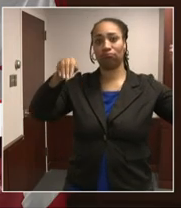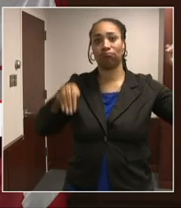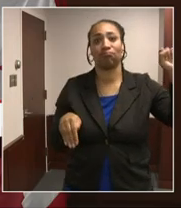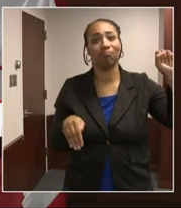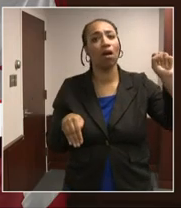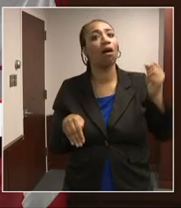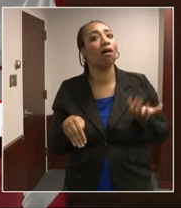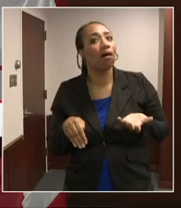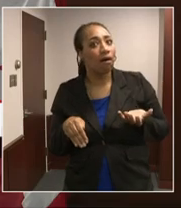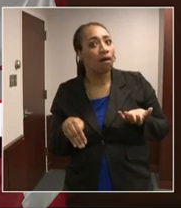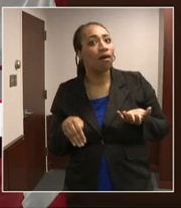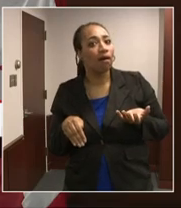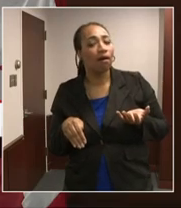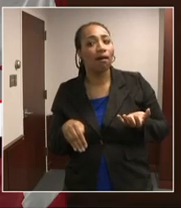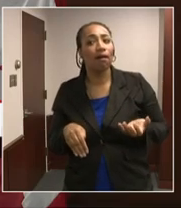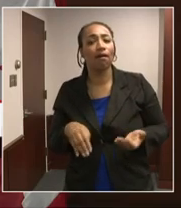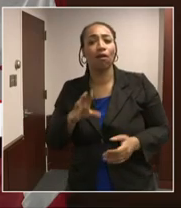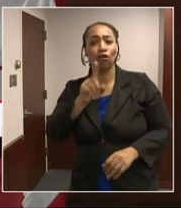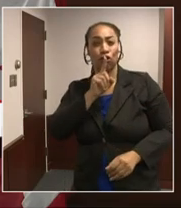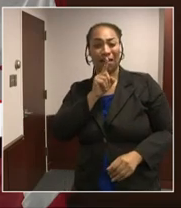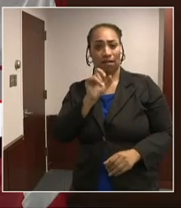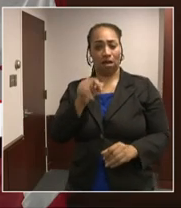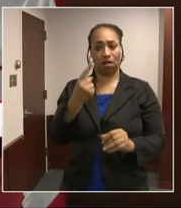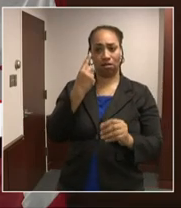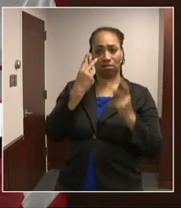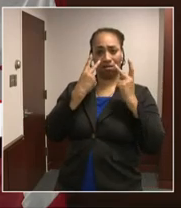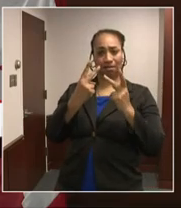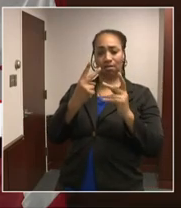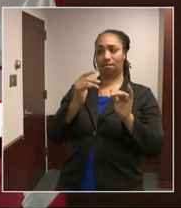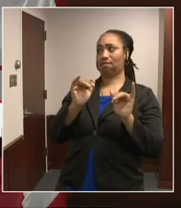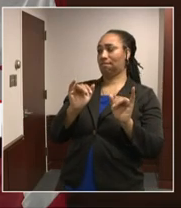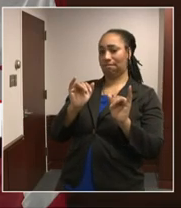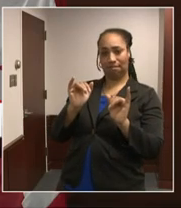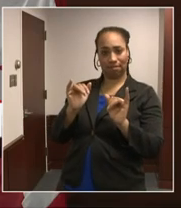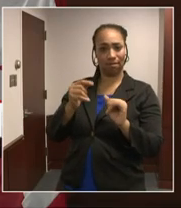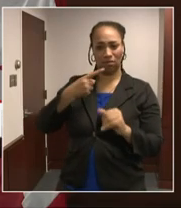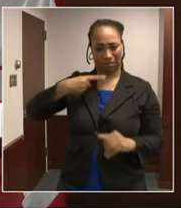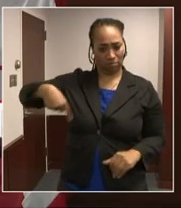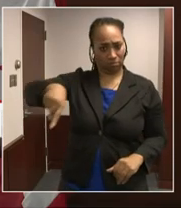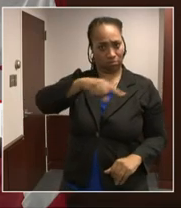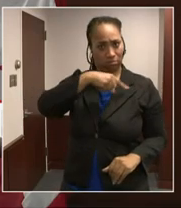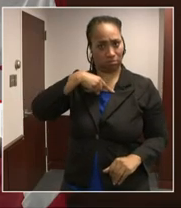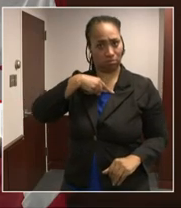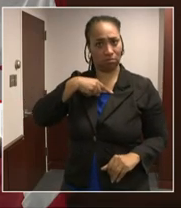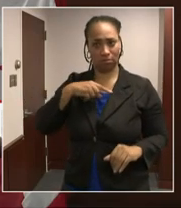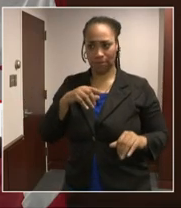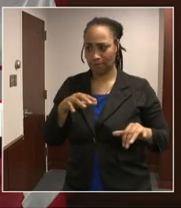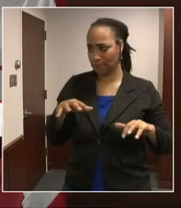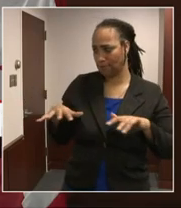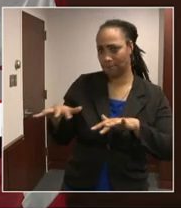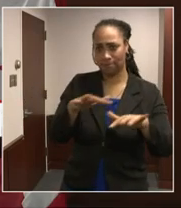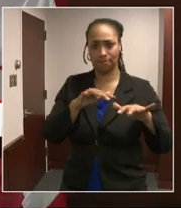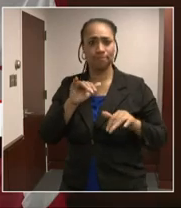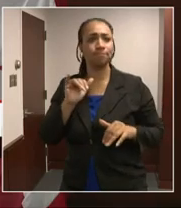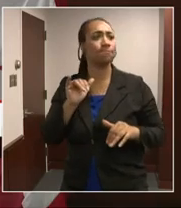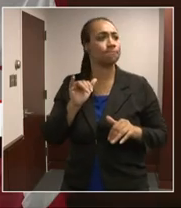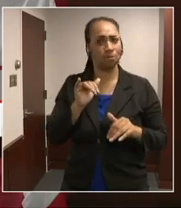certainly up to us, and we're willing to have that fulsome briefing with the president.